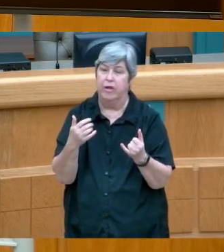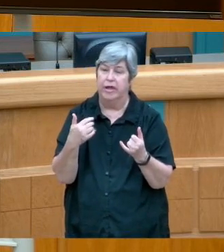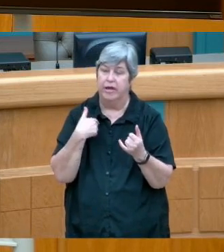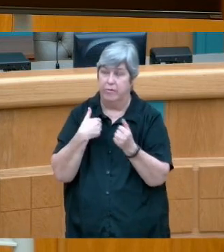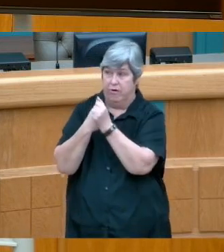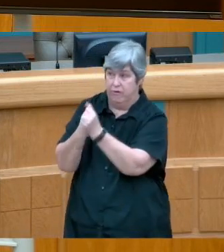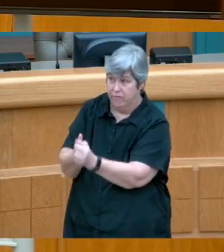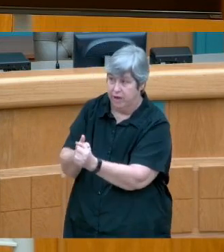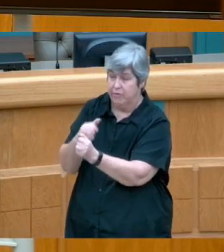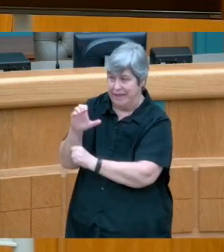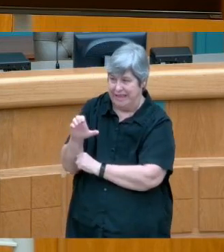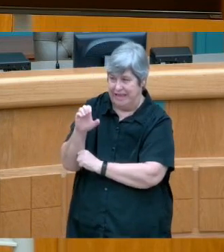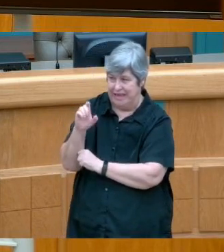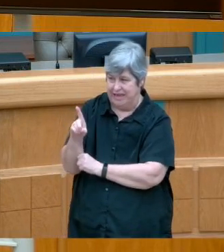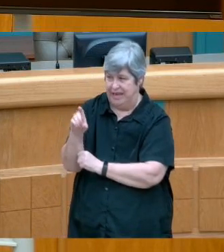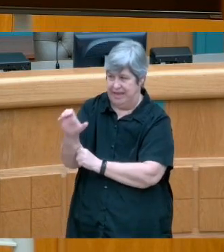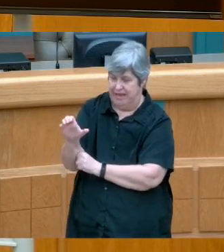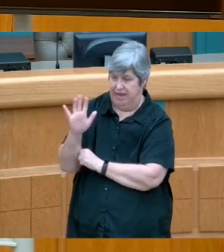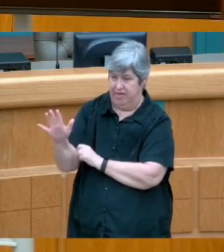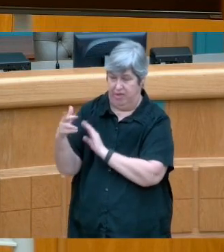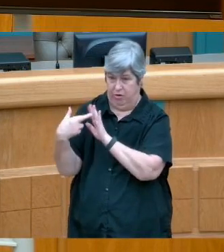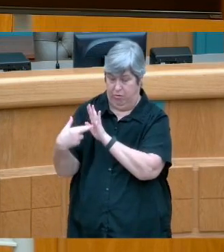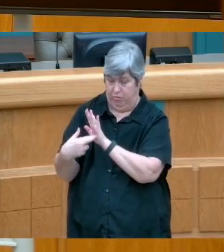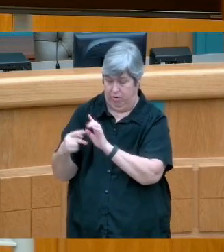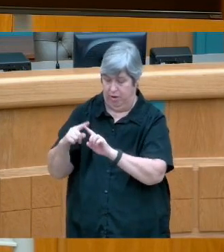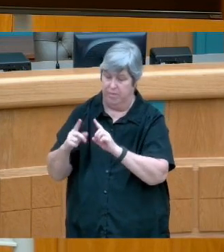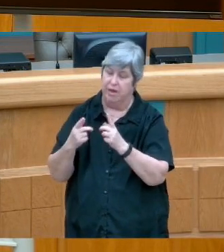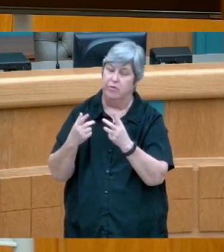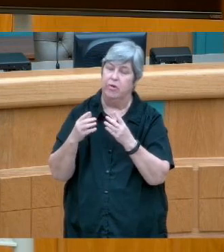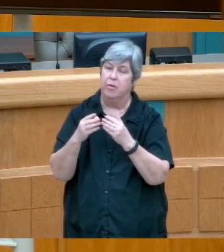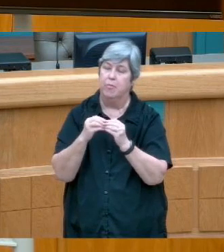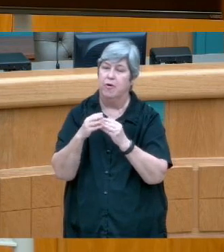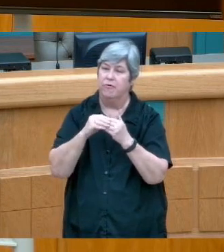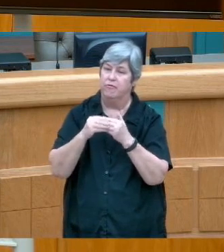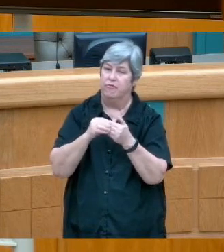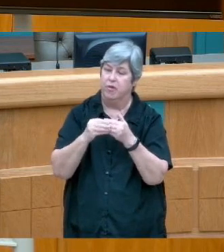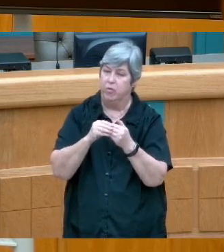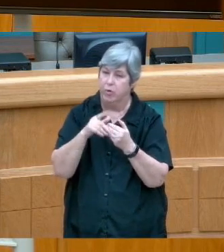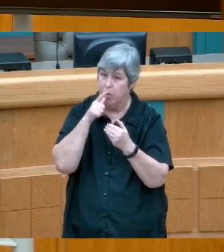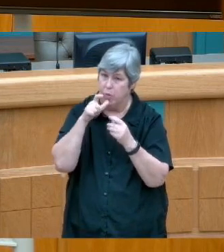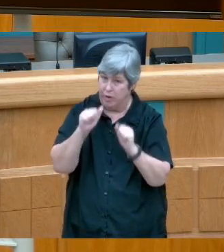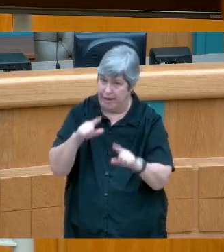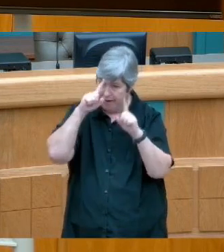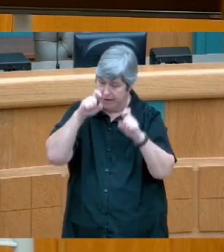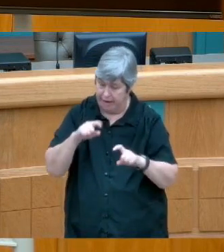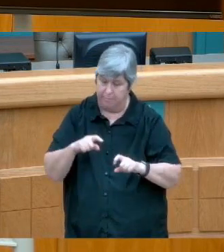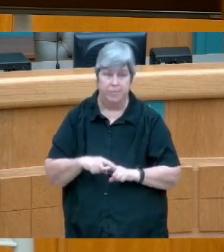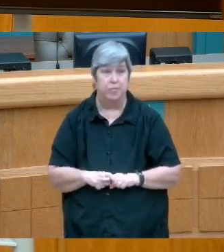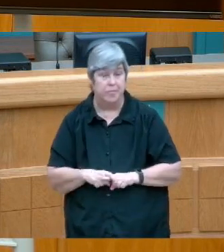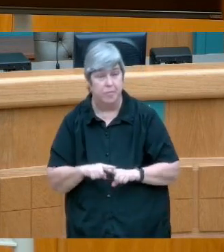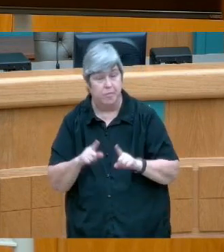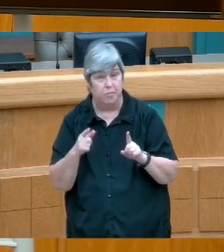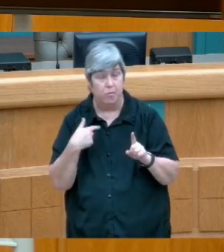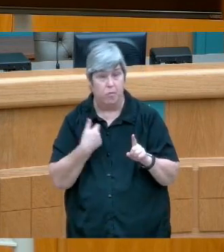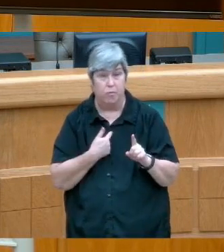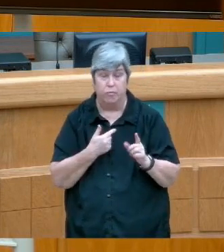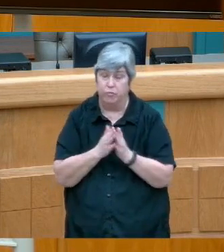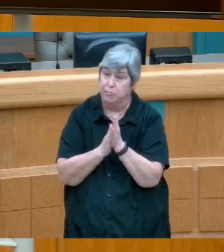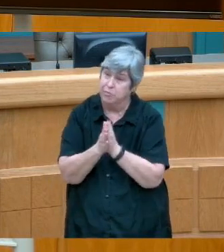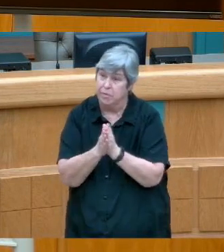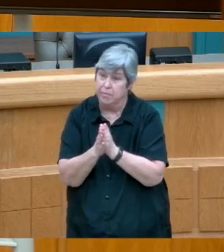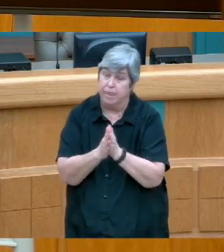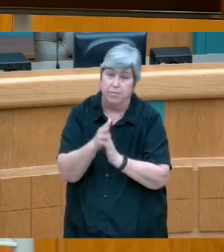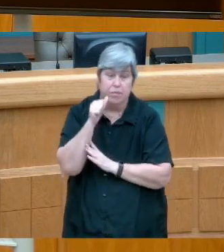CDC guidelines, we've relaxed the criteria that's needed to be eligible to get tested. But we were pretty fired up and